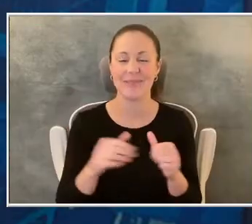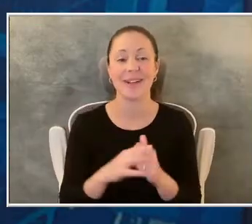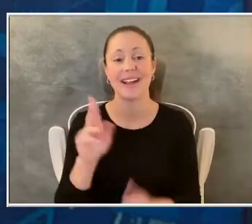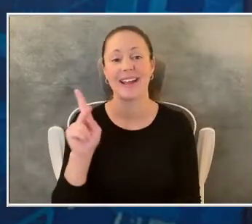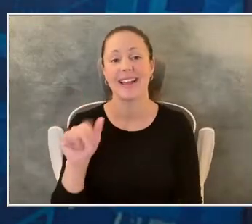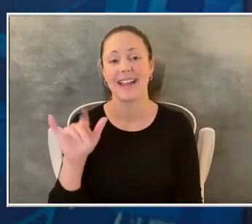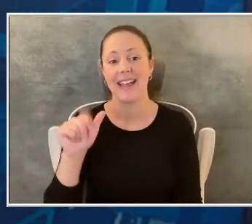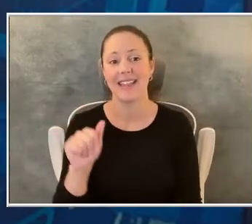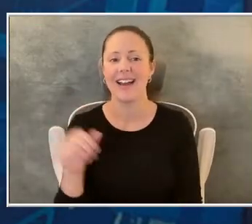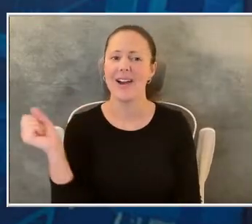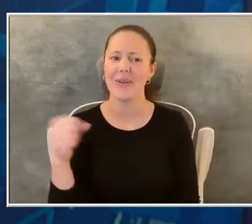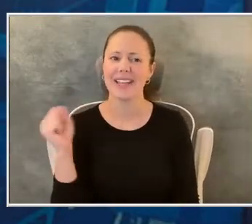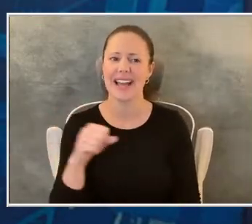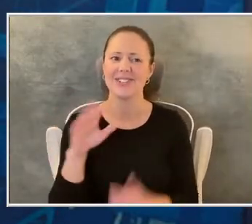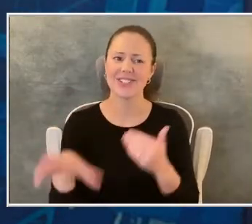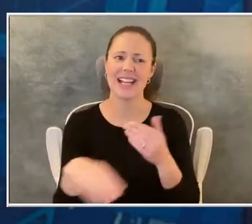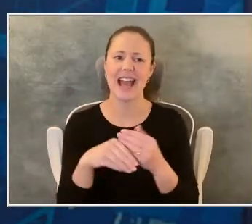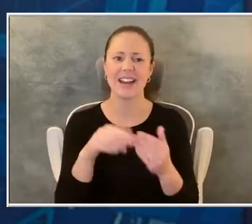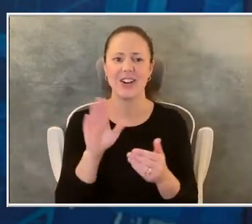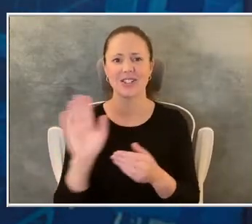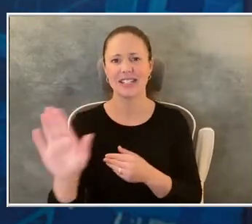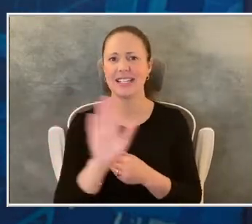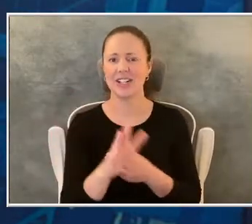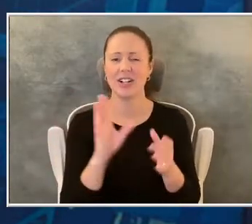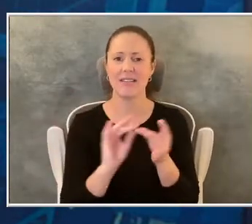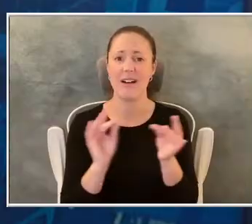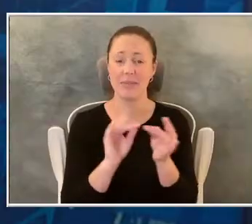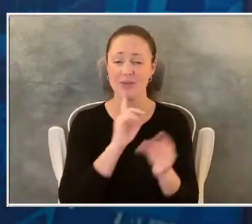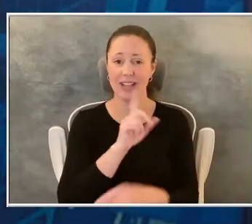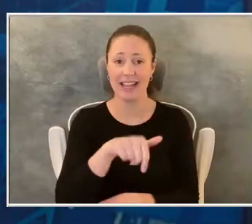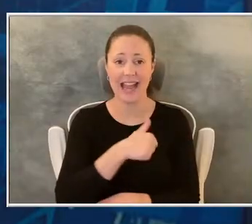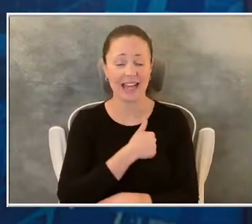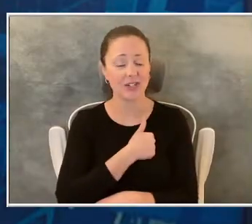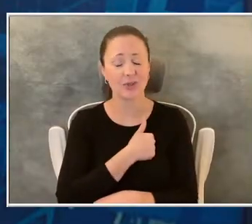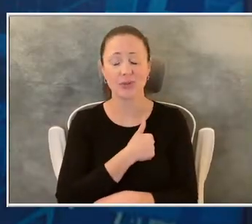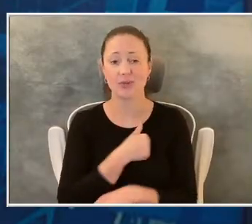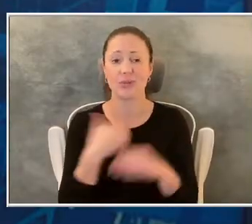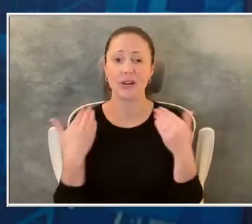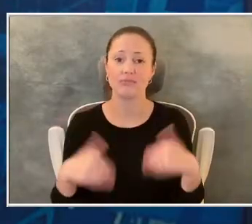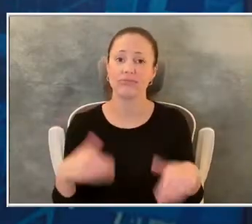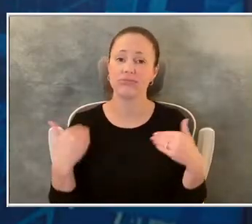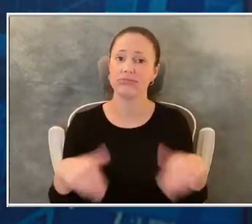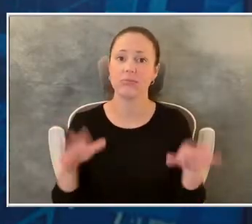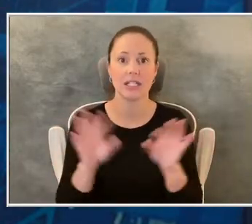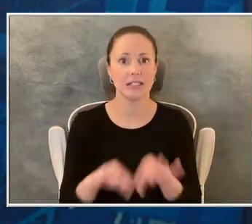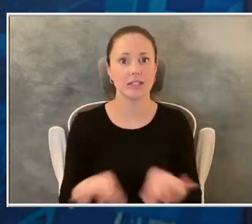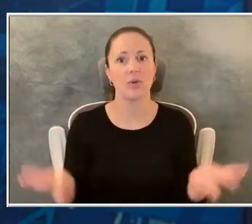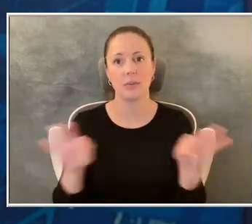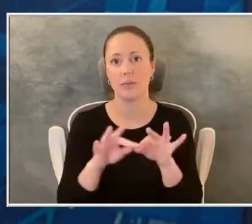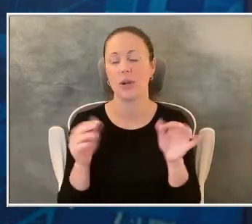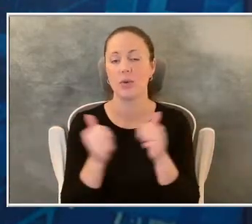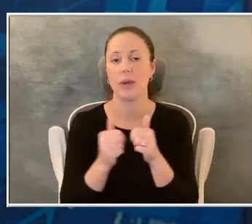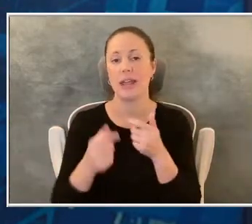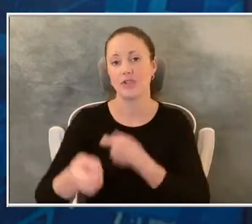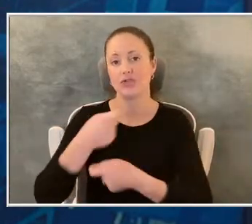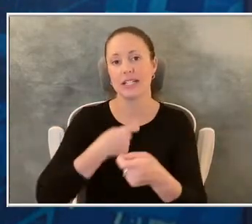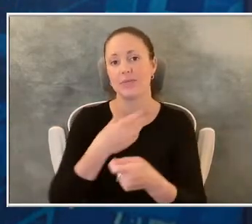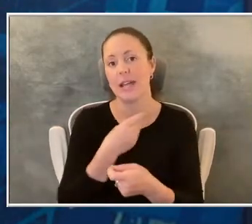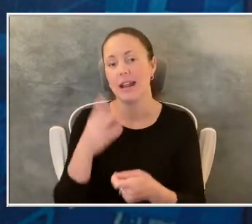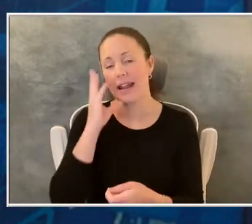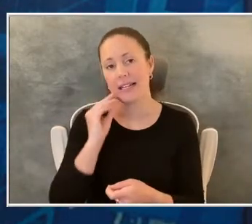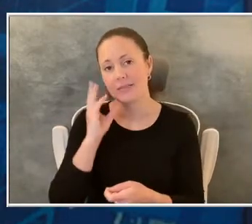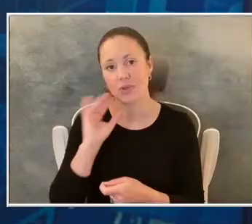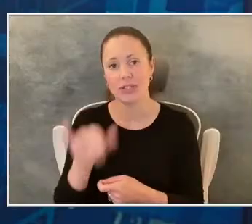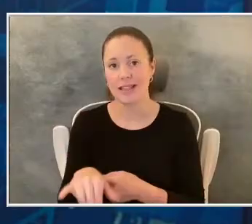on to what they've said is really attitude is everything when it comes to transplant and going through this as well, and having a